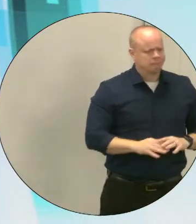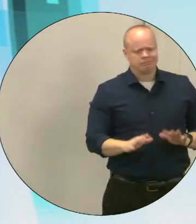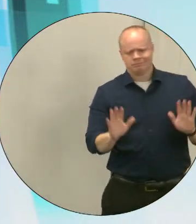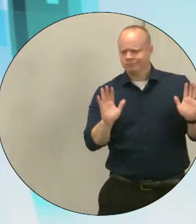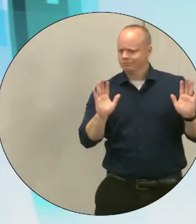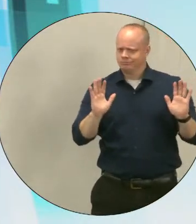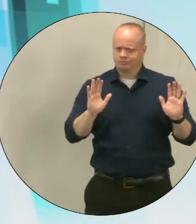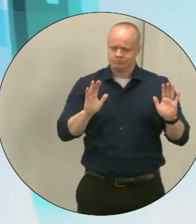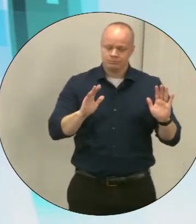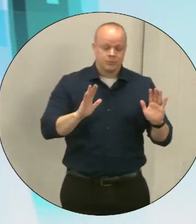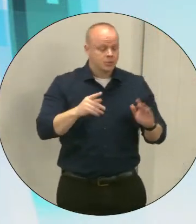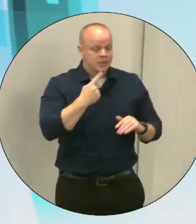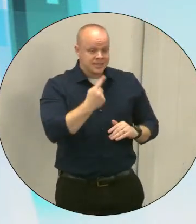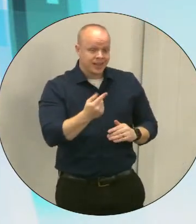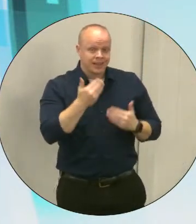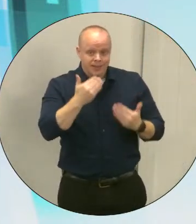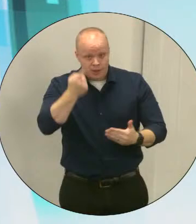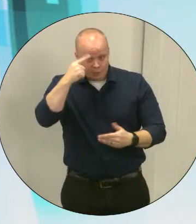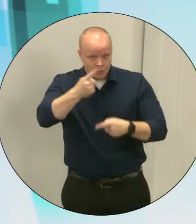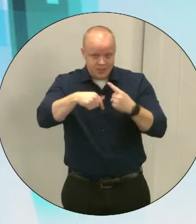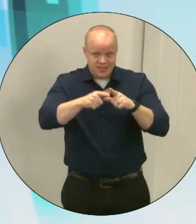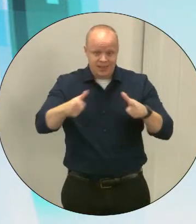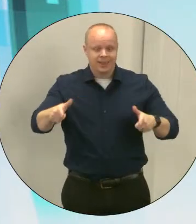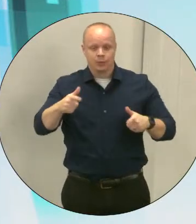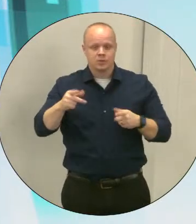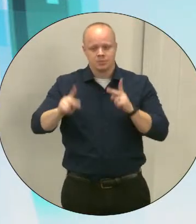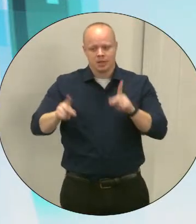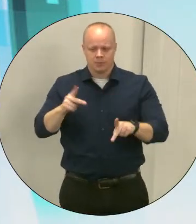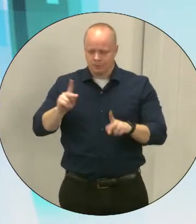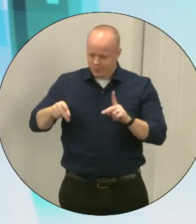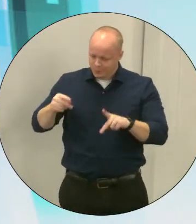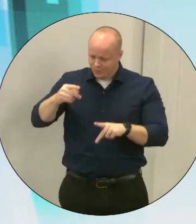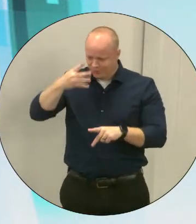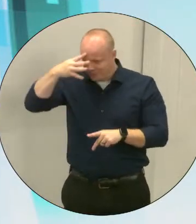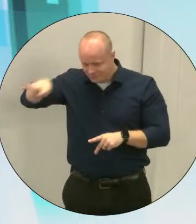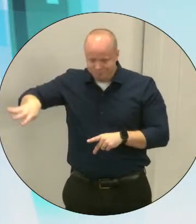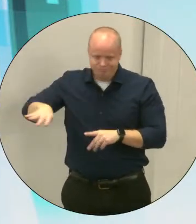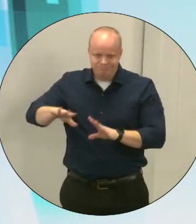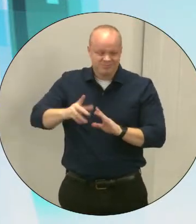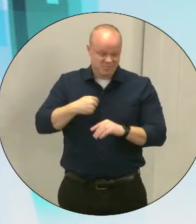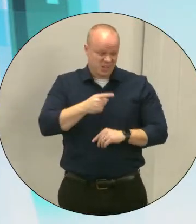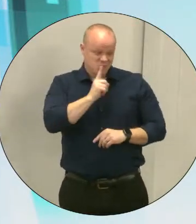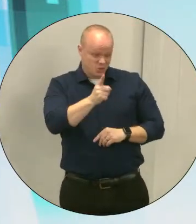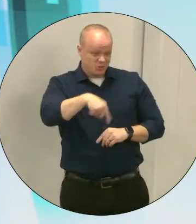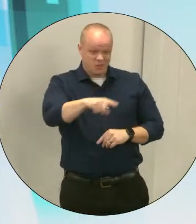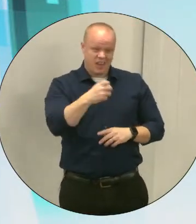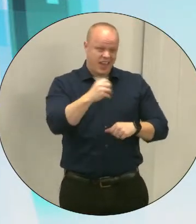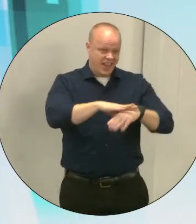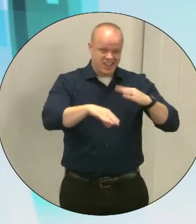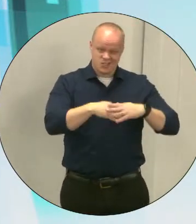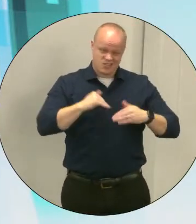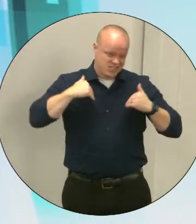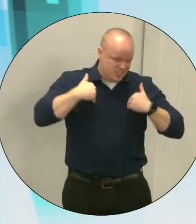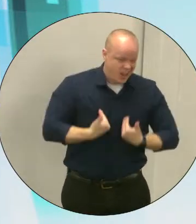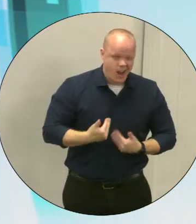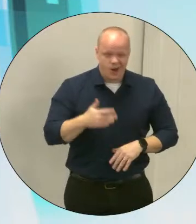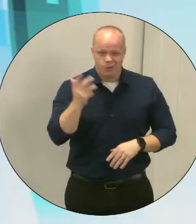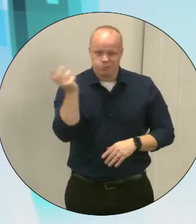wanted to say thank you to our sign language folks that everybody forgets to say thank you to, because I'm pretty sure those hands are very tired.